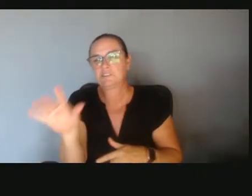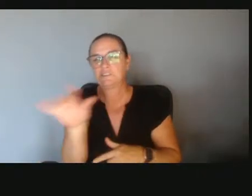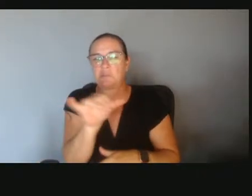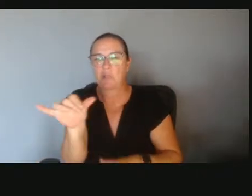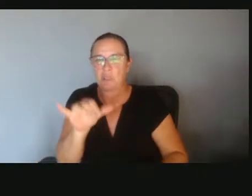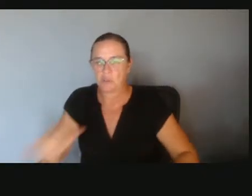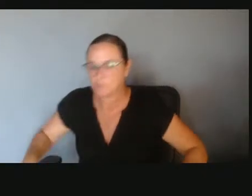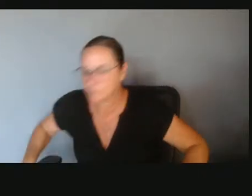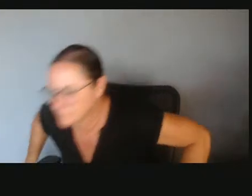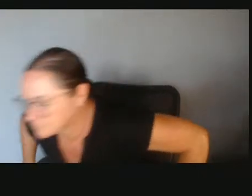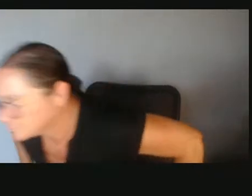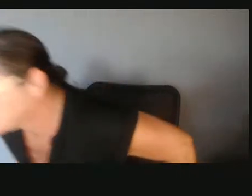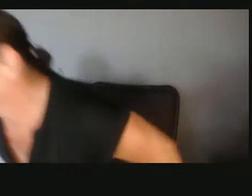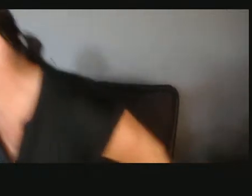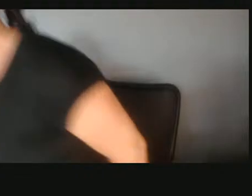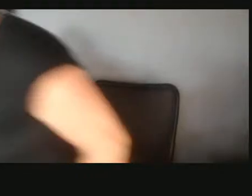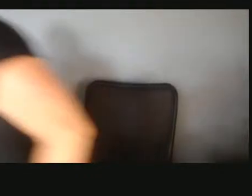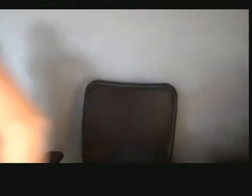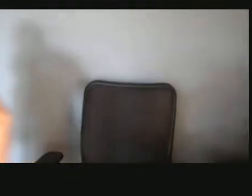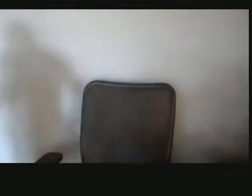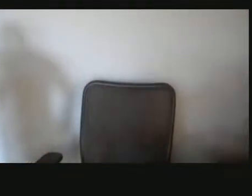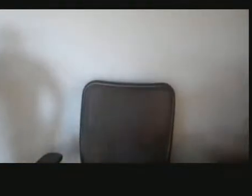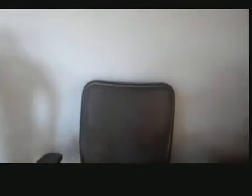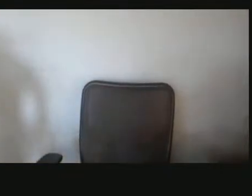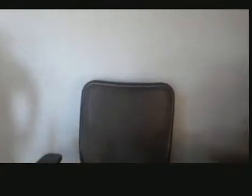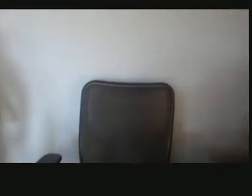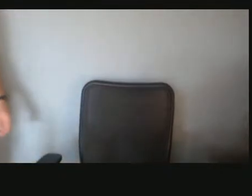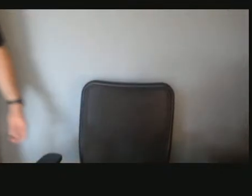right? So we're looking more at the trends rather than the absolute values.